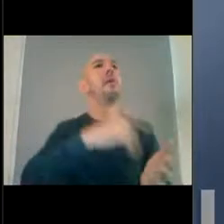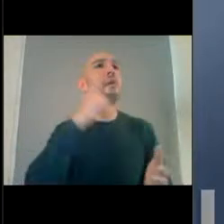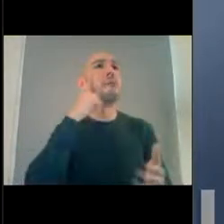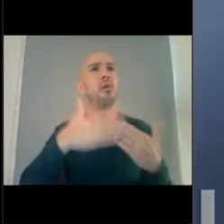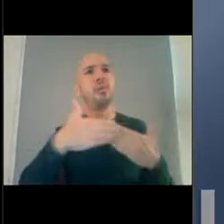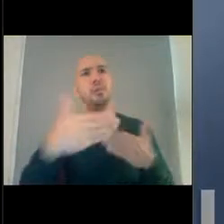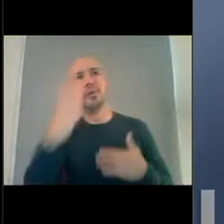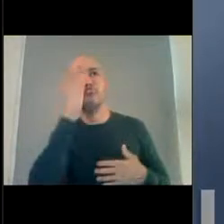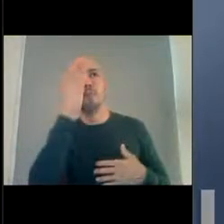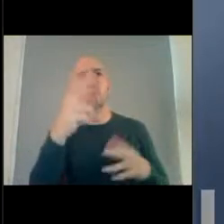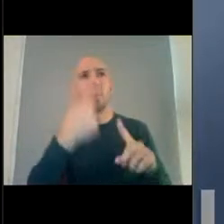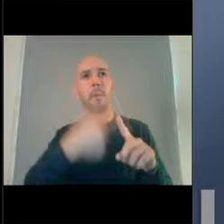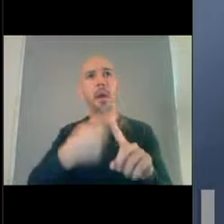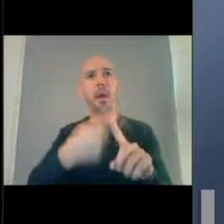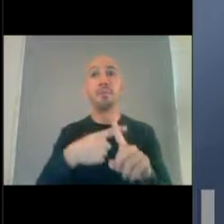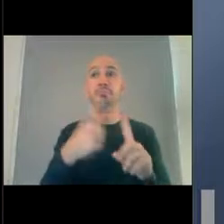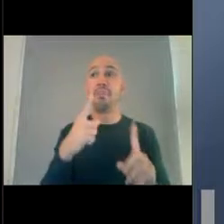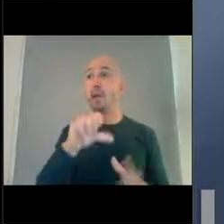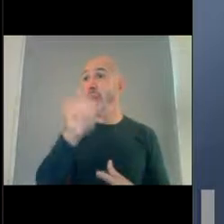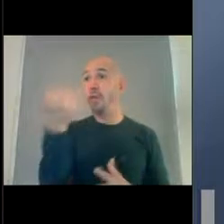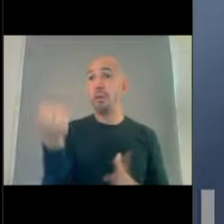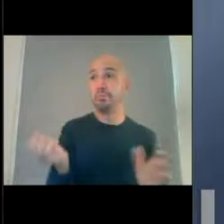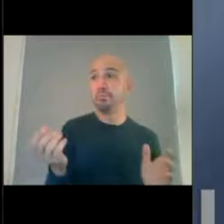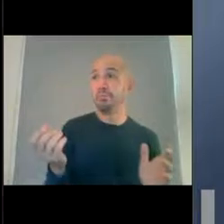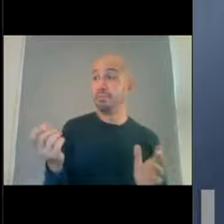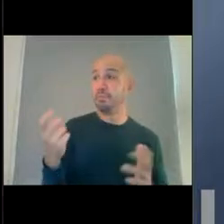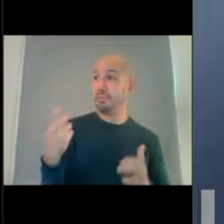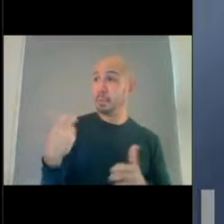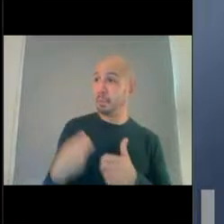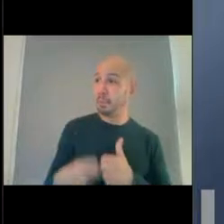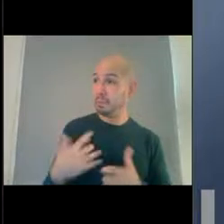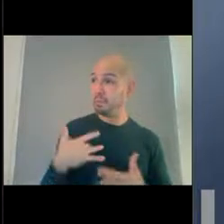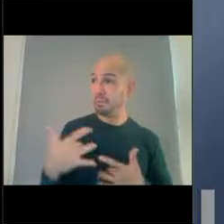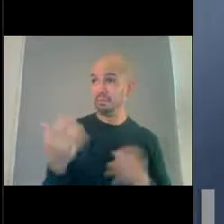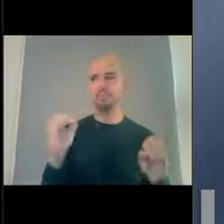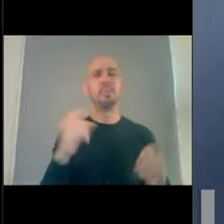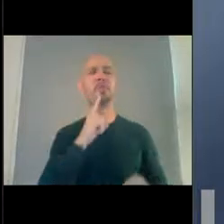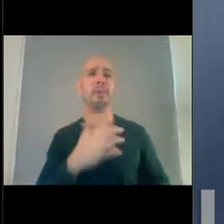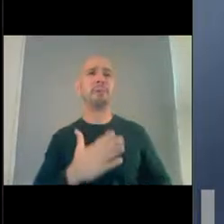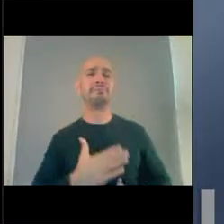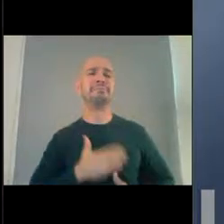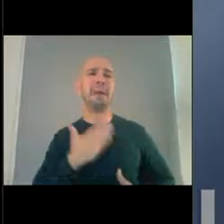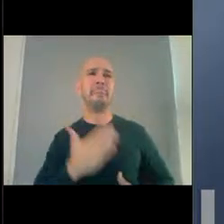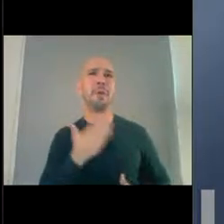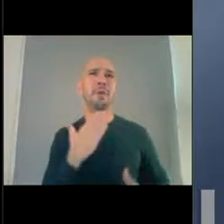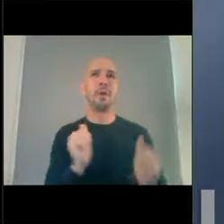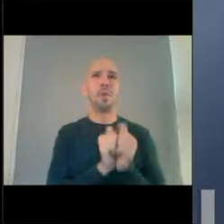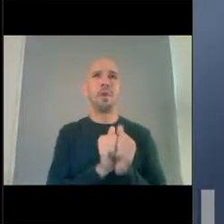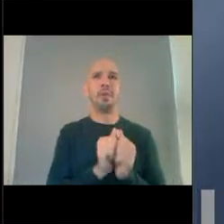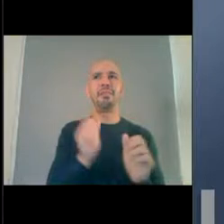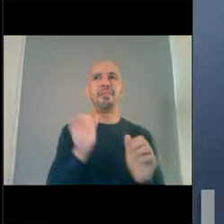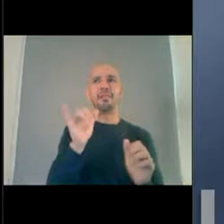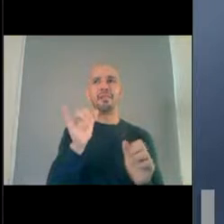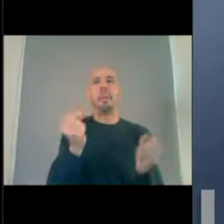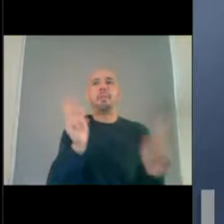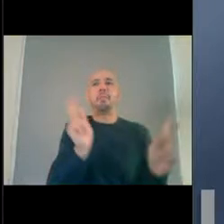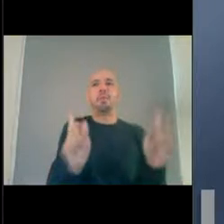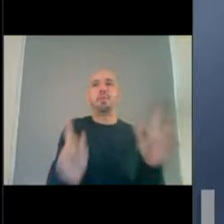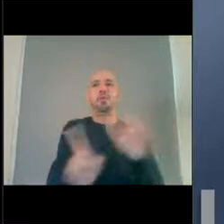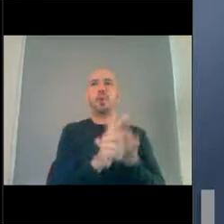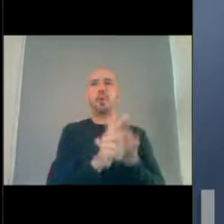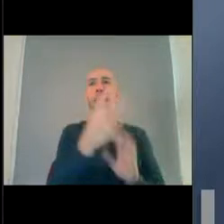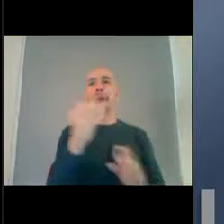but other than that i i was um i was really pleased with the overall turnout and the feedback that we received thank you